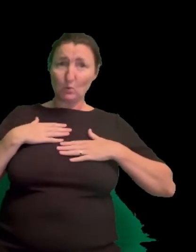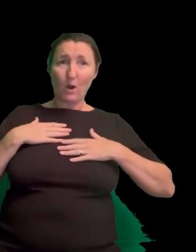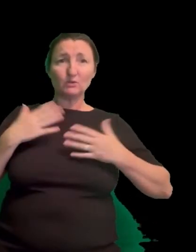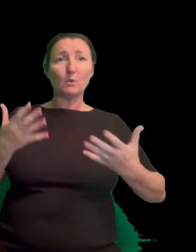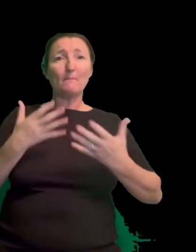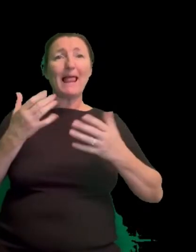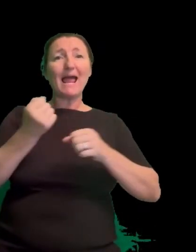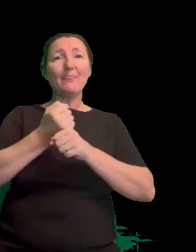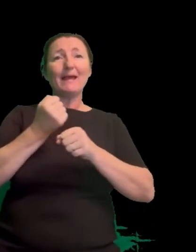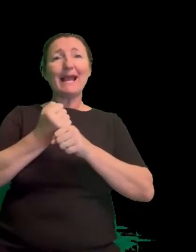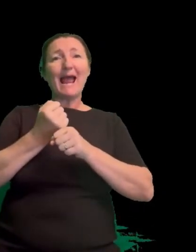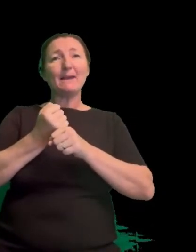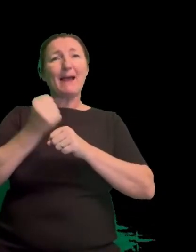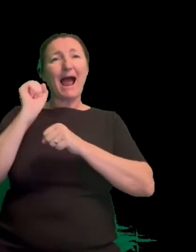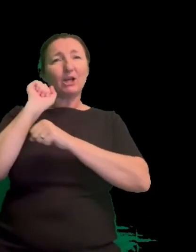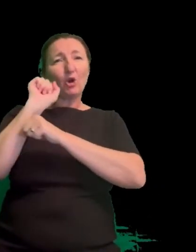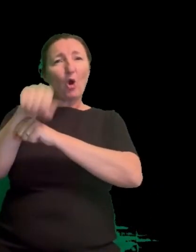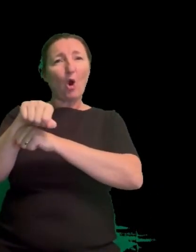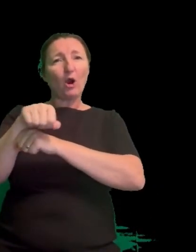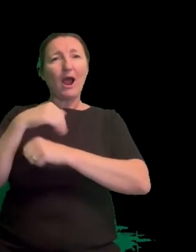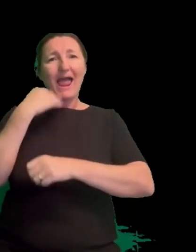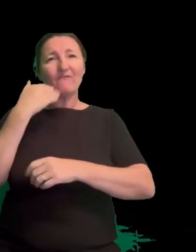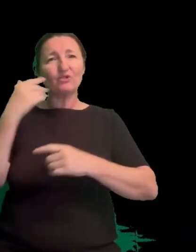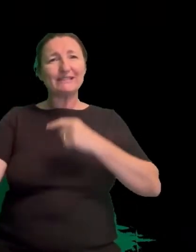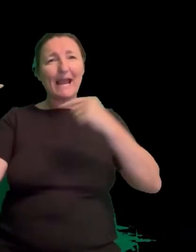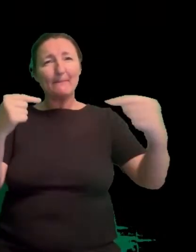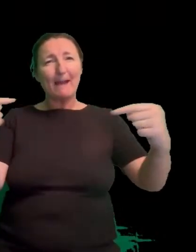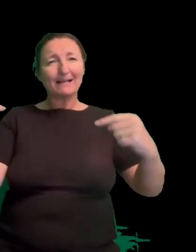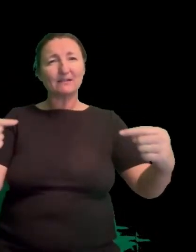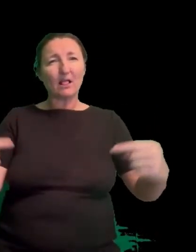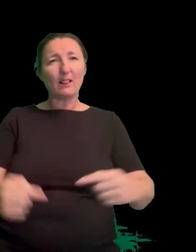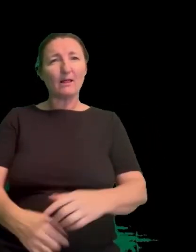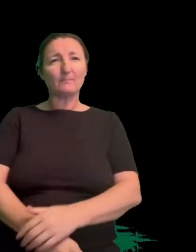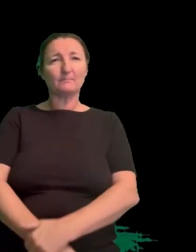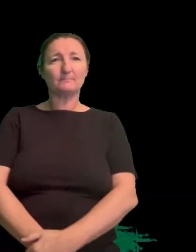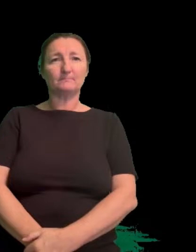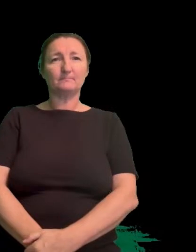to play the game and conquer our everyday battles.